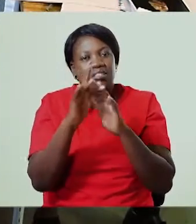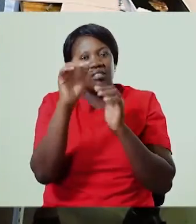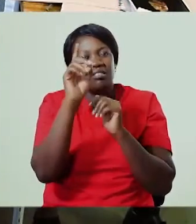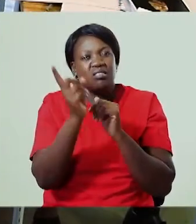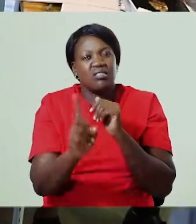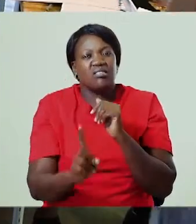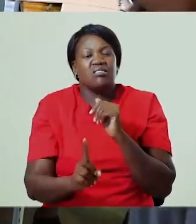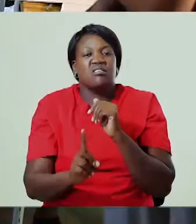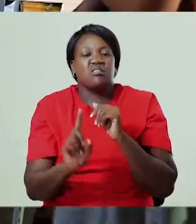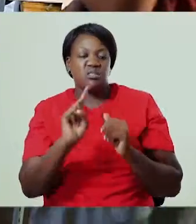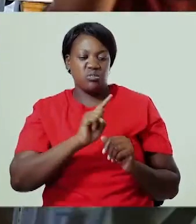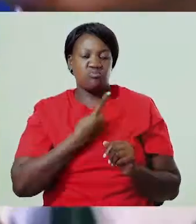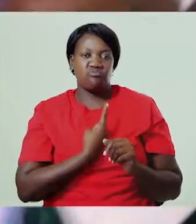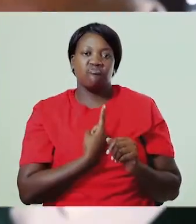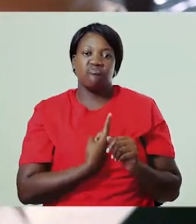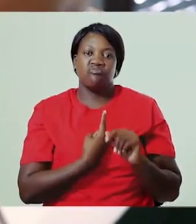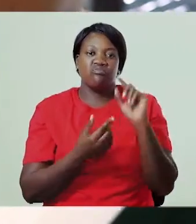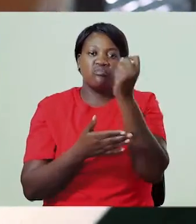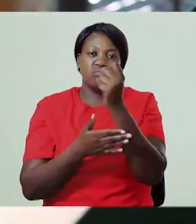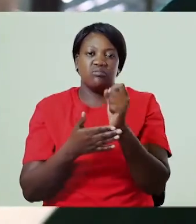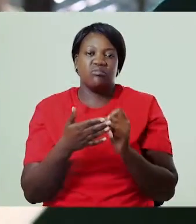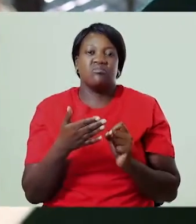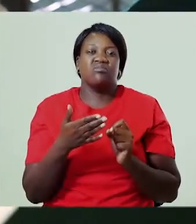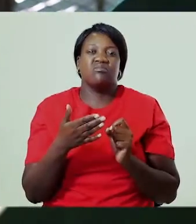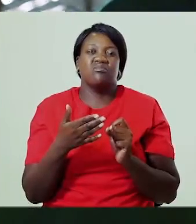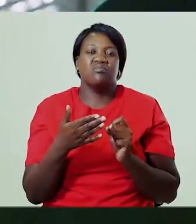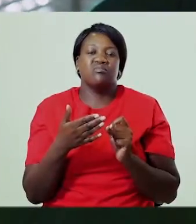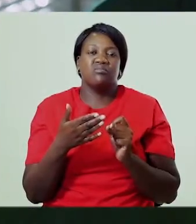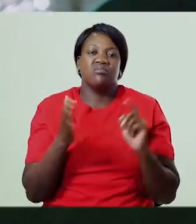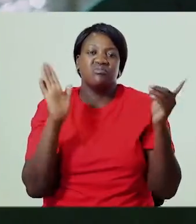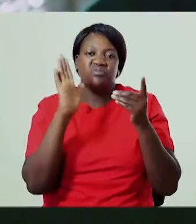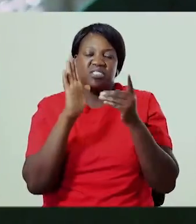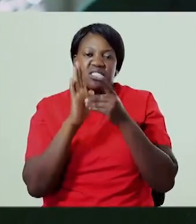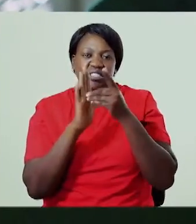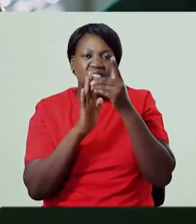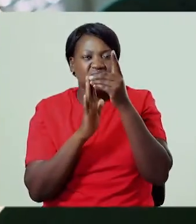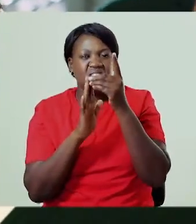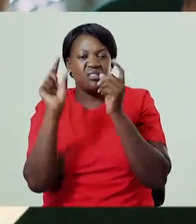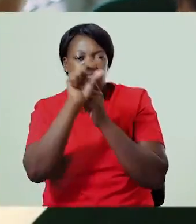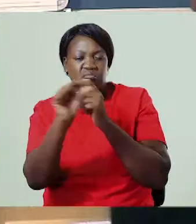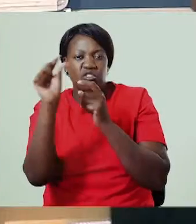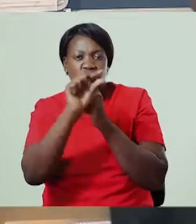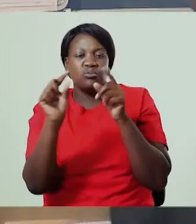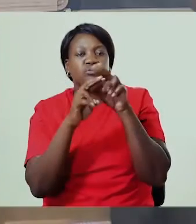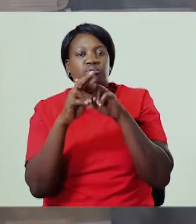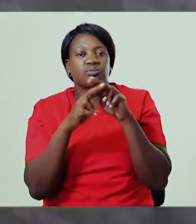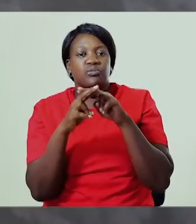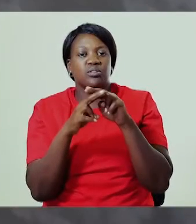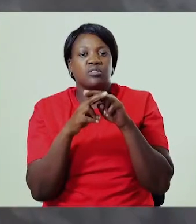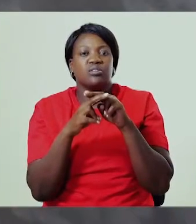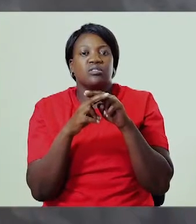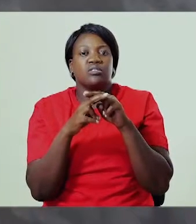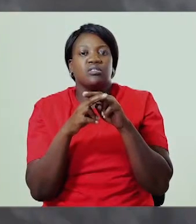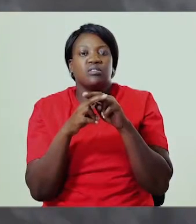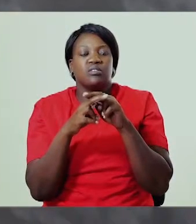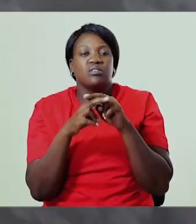their own style of writing. This can be created and developed by their word choice and language usage. Now, the style can